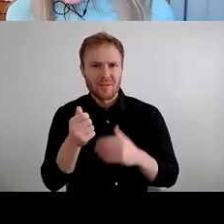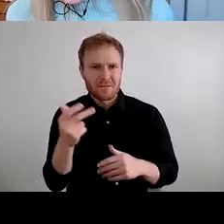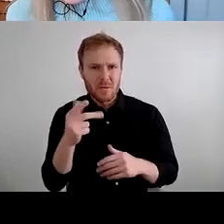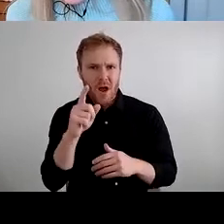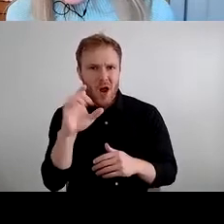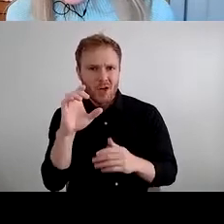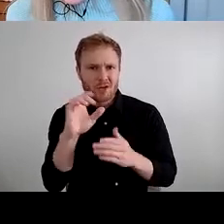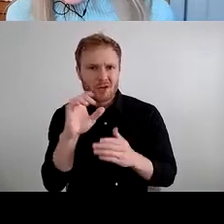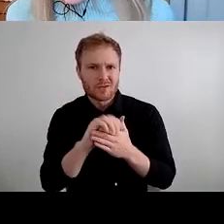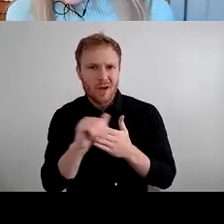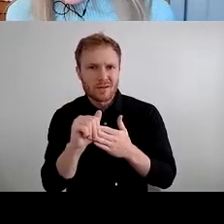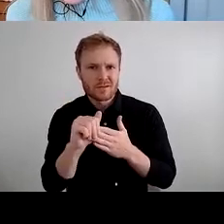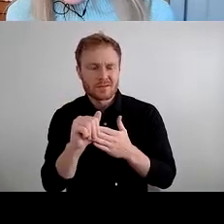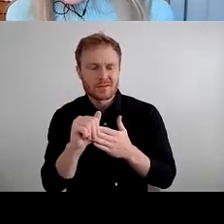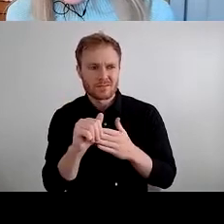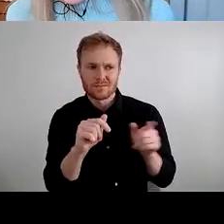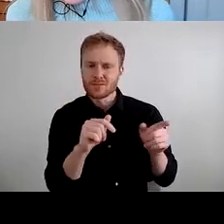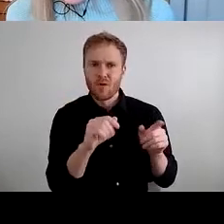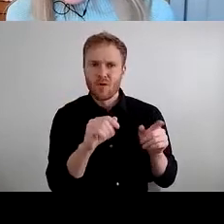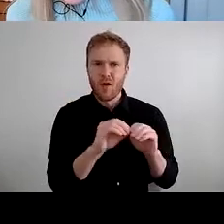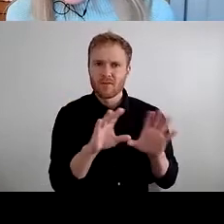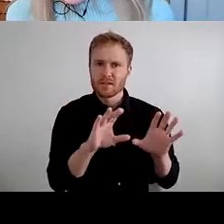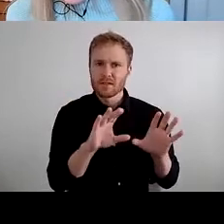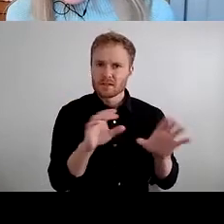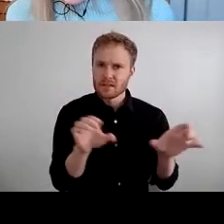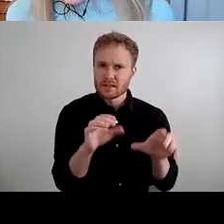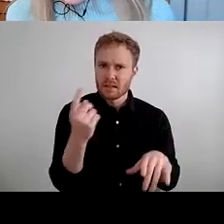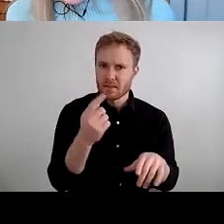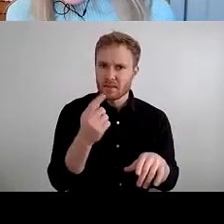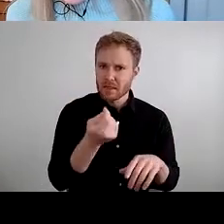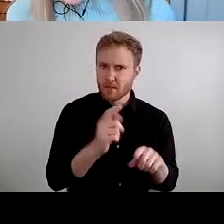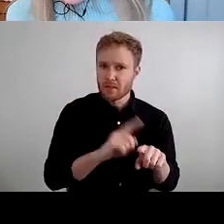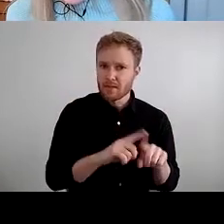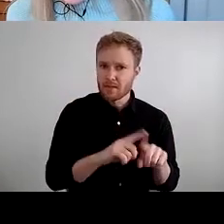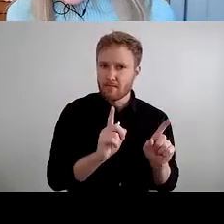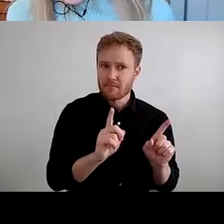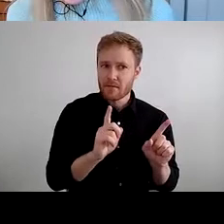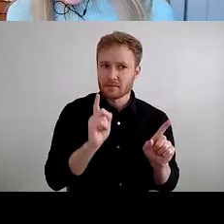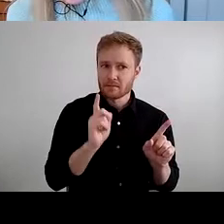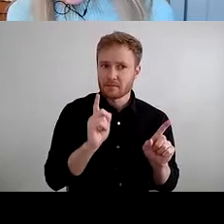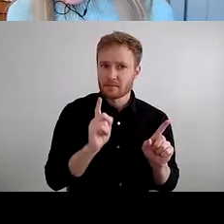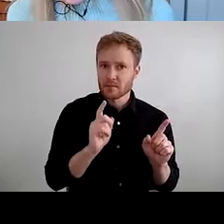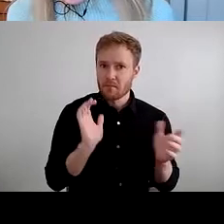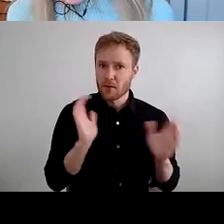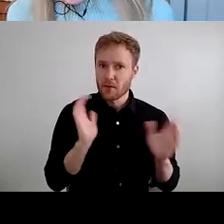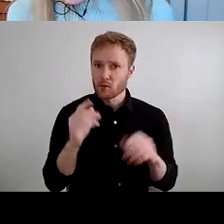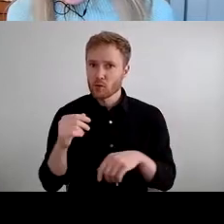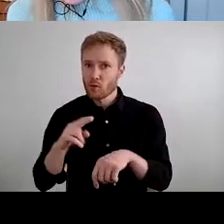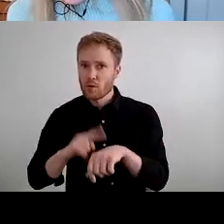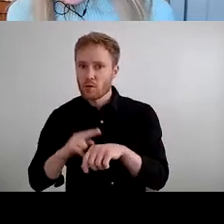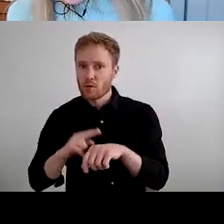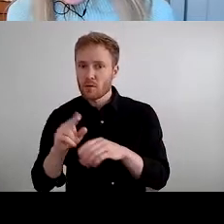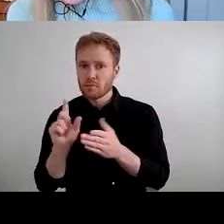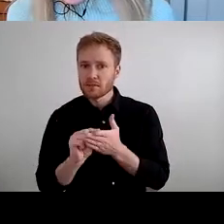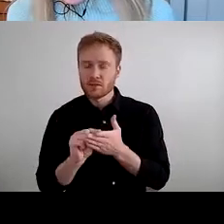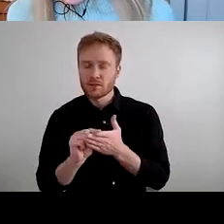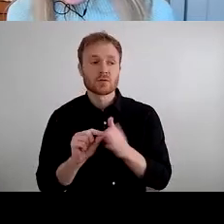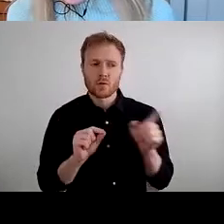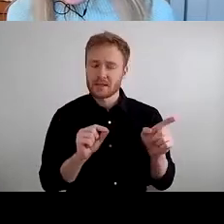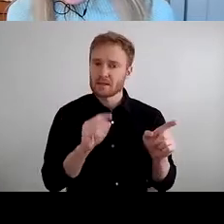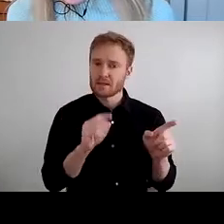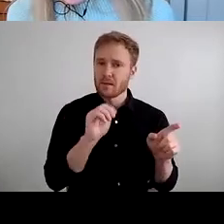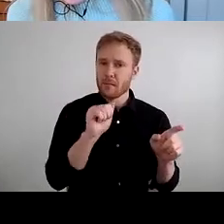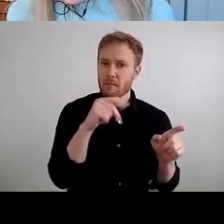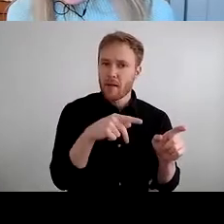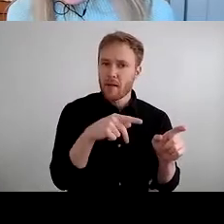bit different than what I thought a regular printer does. So so this is maps you broke